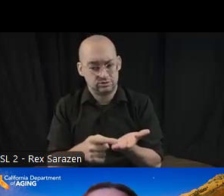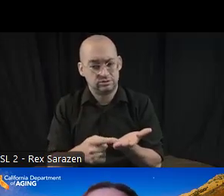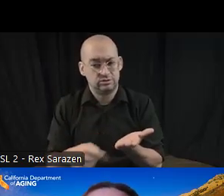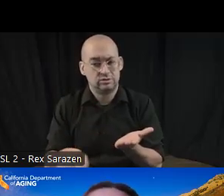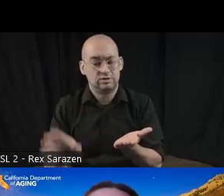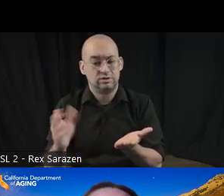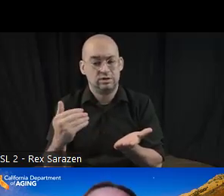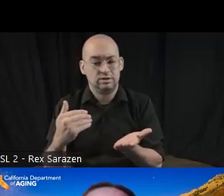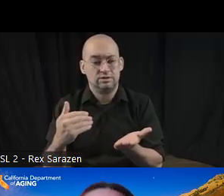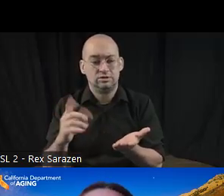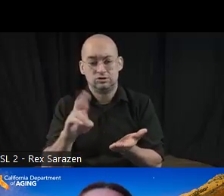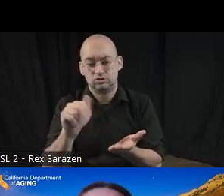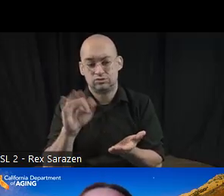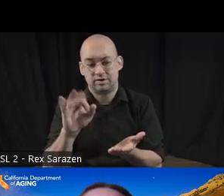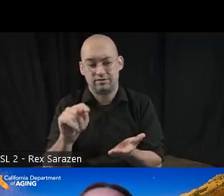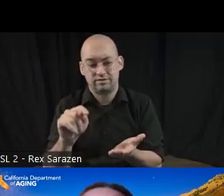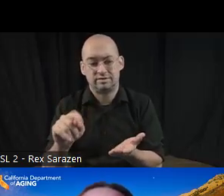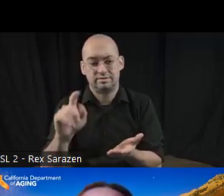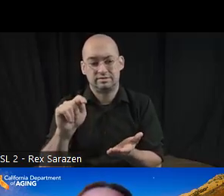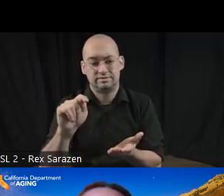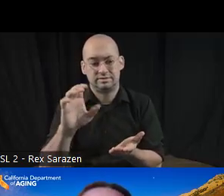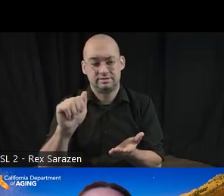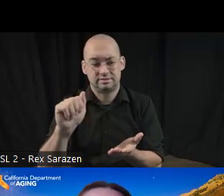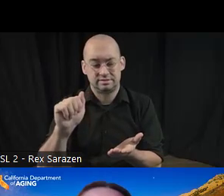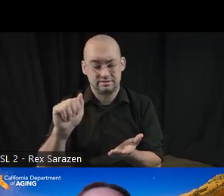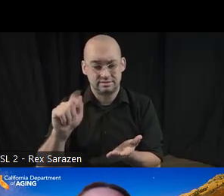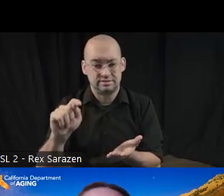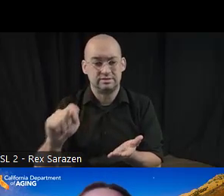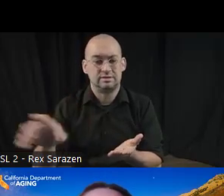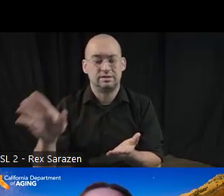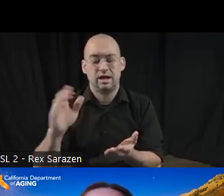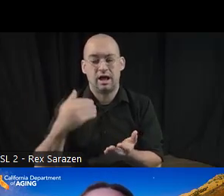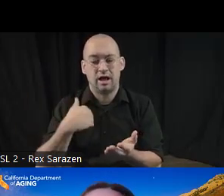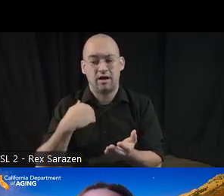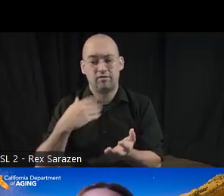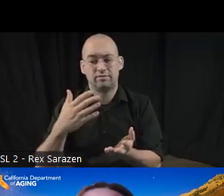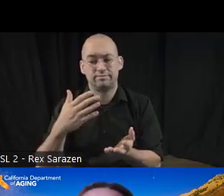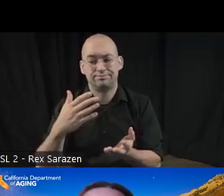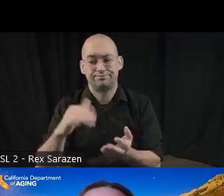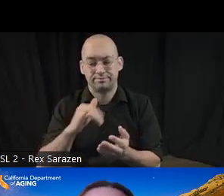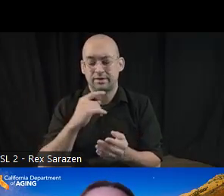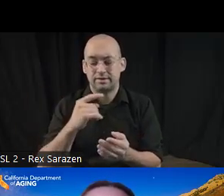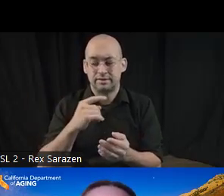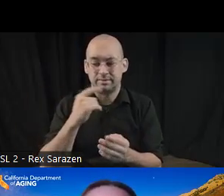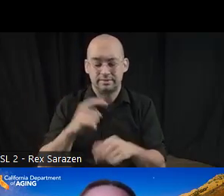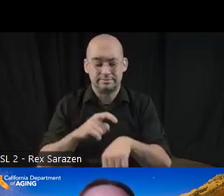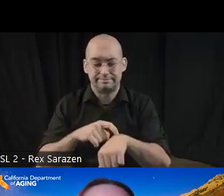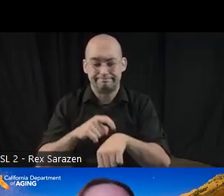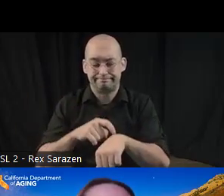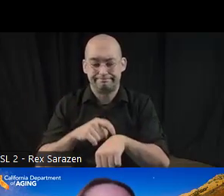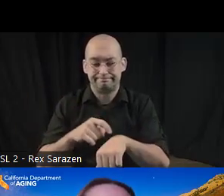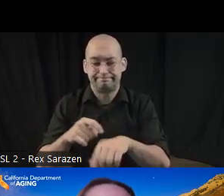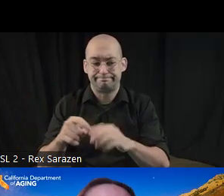EACAD updated charter, and then afterwards we'll have our public period comment, and Susan will close us